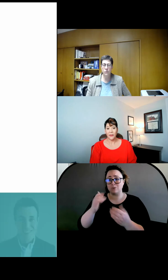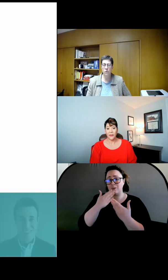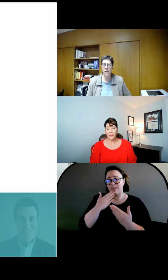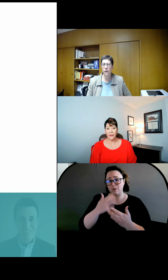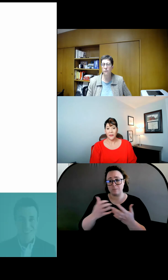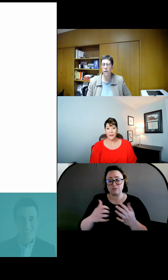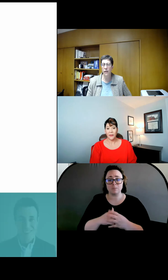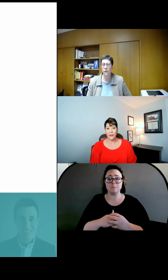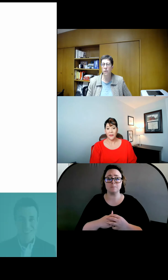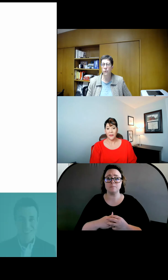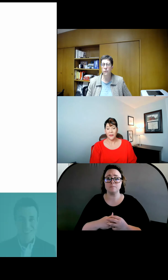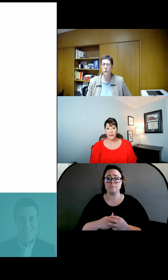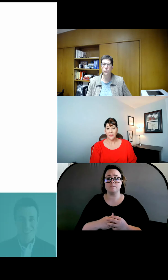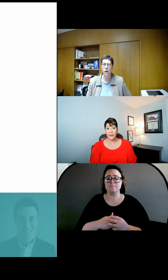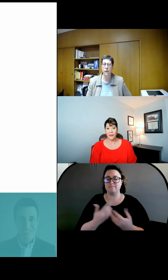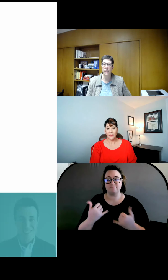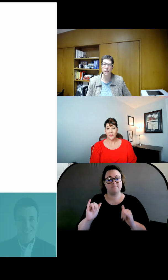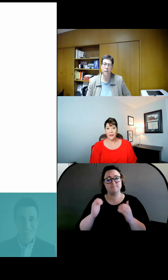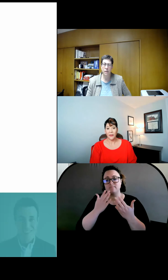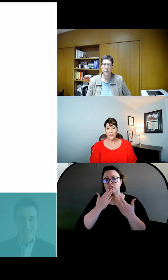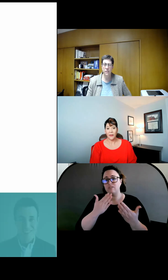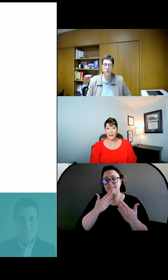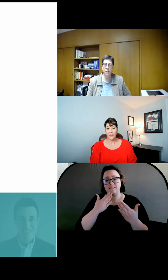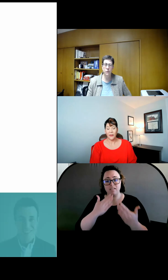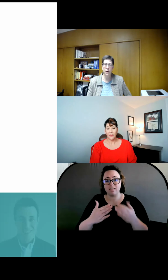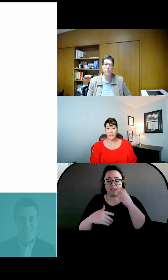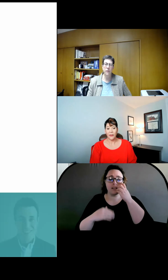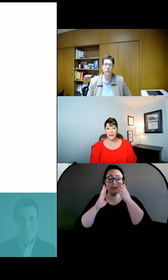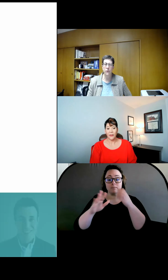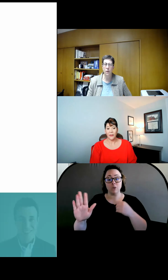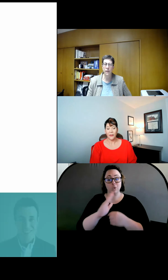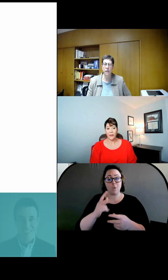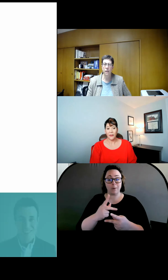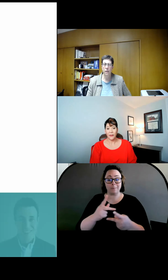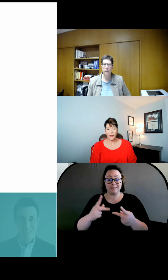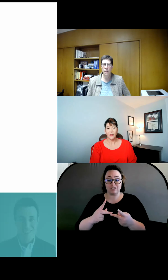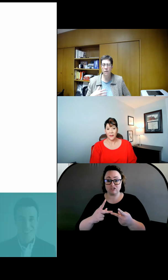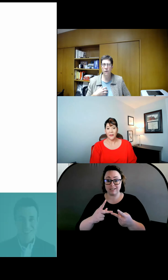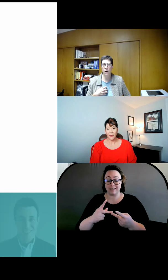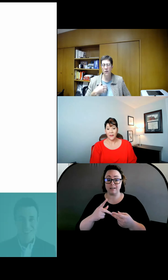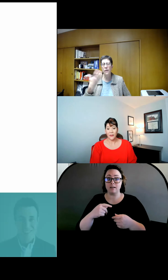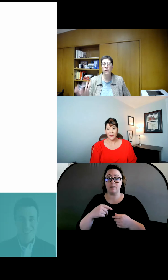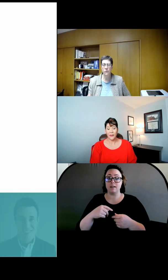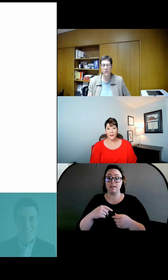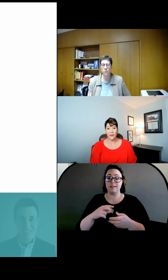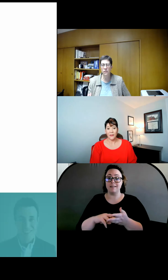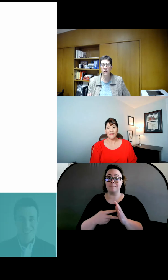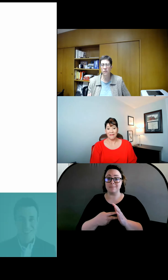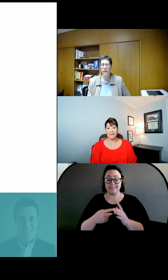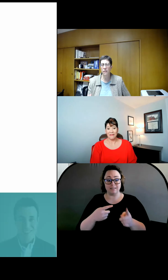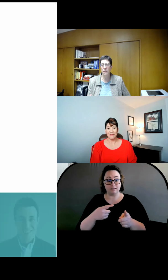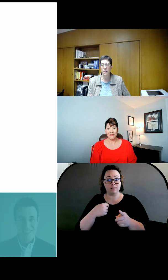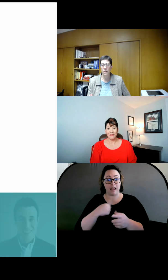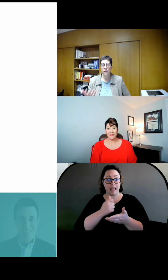I just remain grateful. I know that most of you are in positions where the people you're helping never are able to express